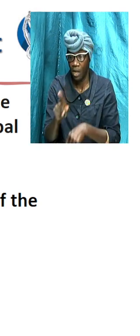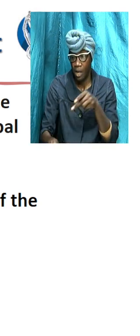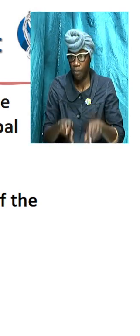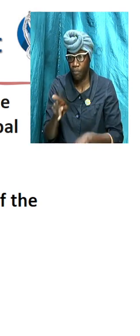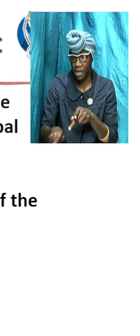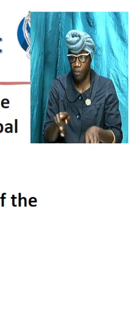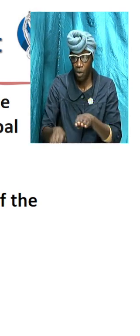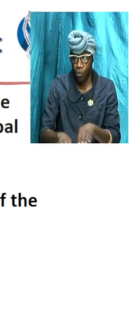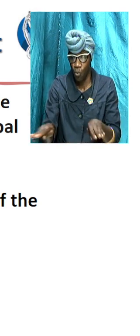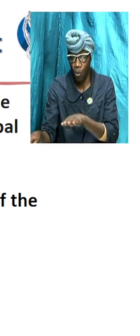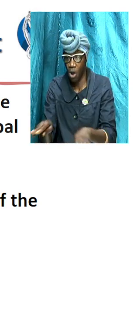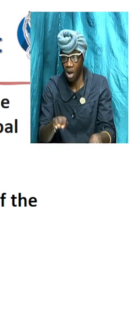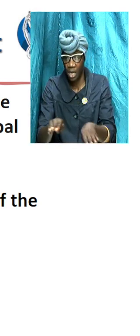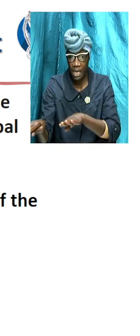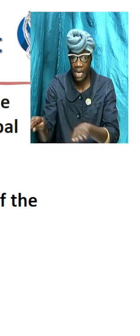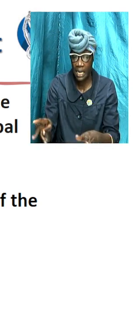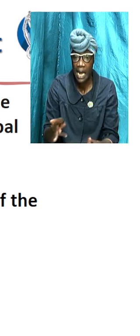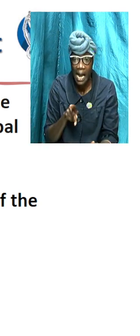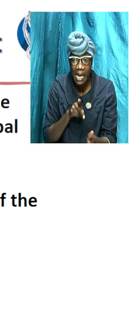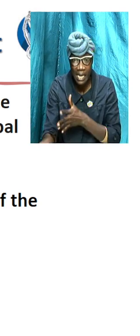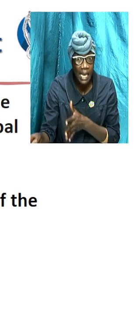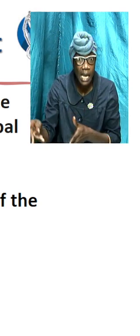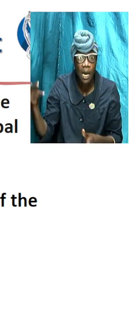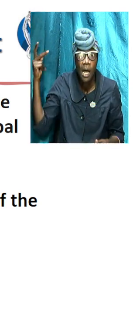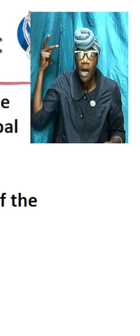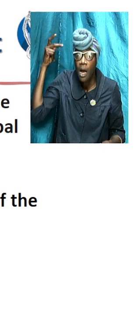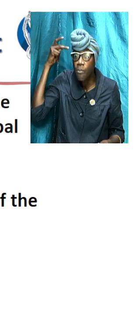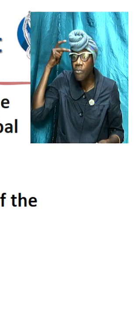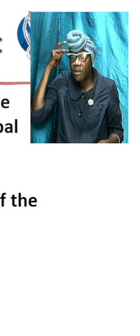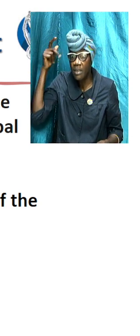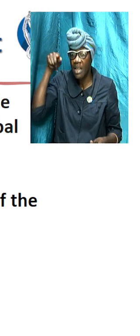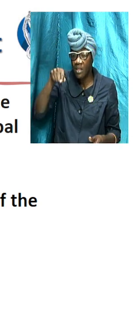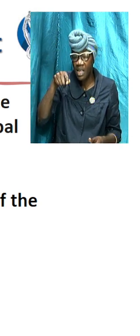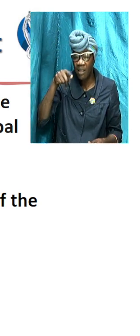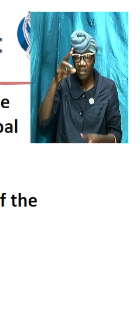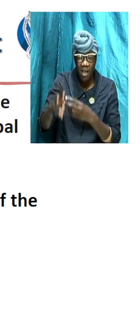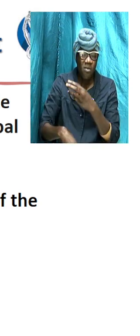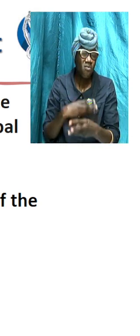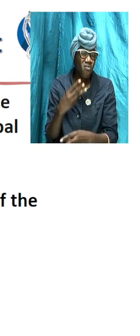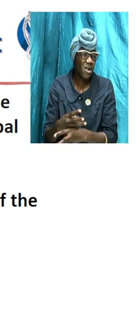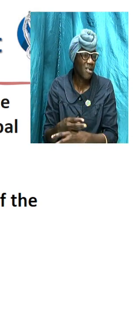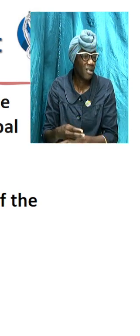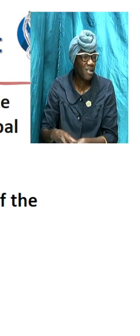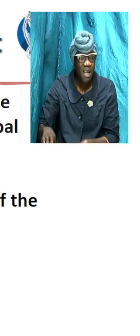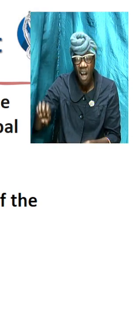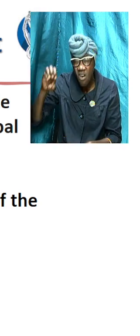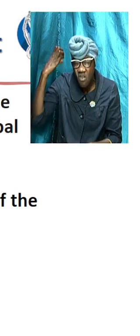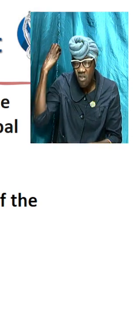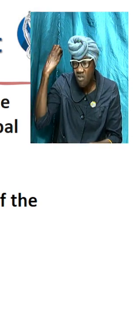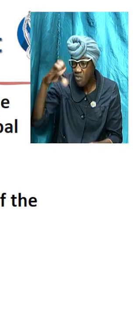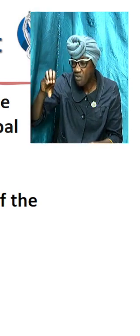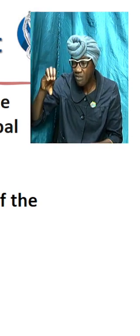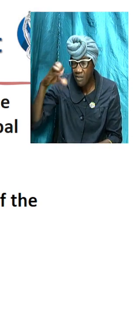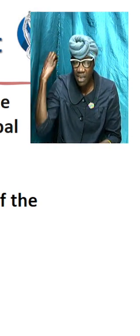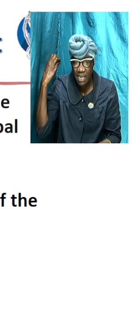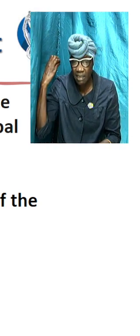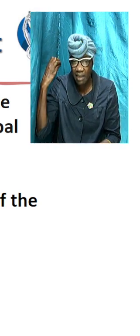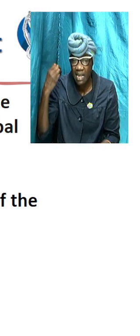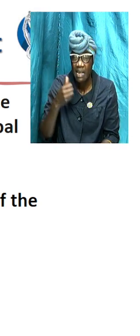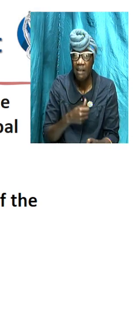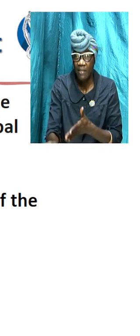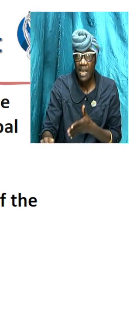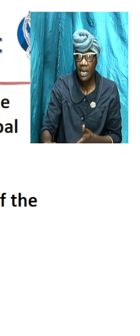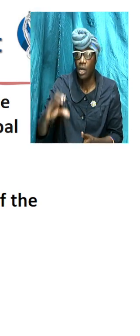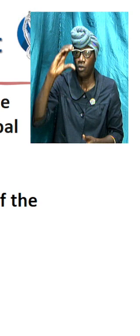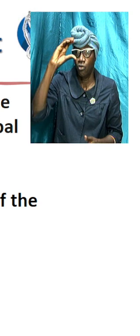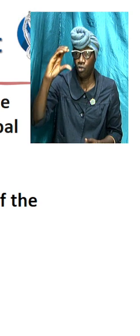able to kill, the president. This world is crazy. Then you have the massive protests in Cuba. Now,